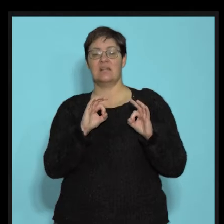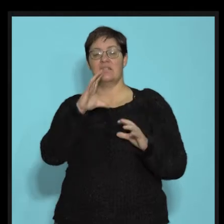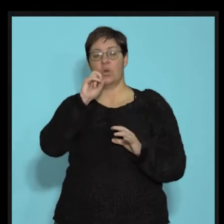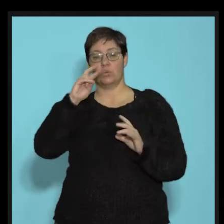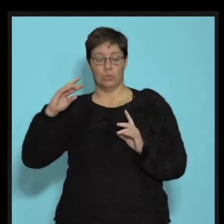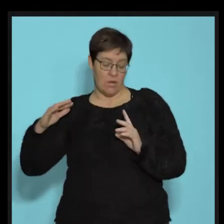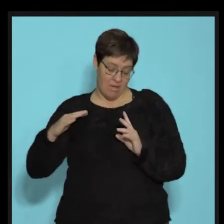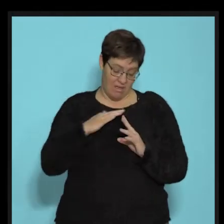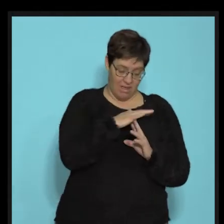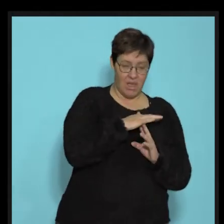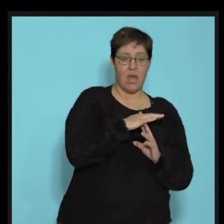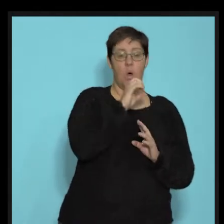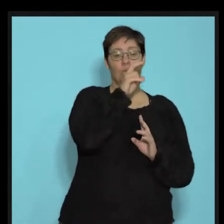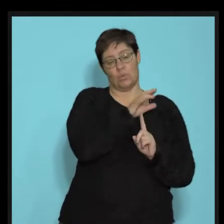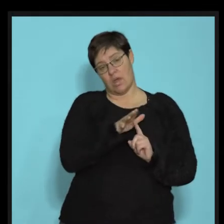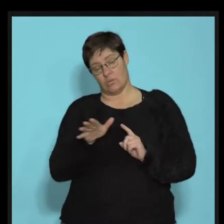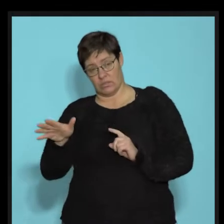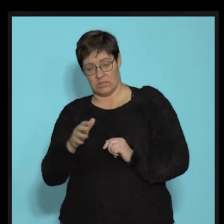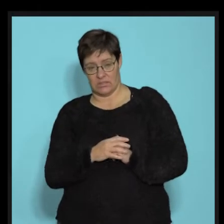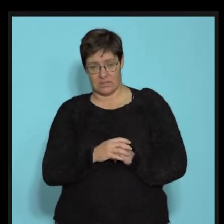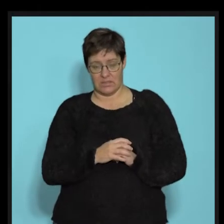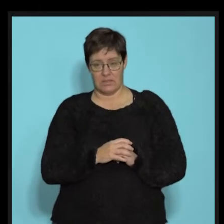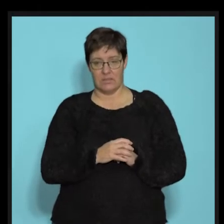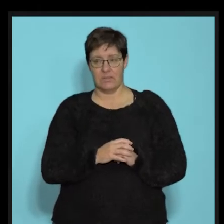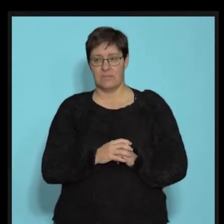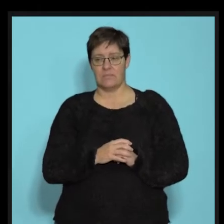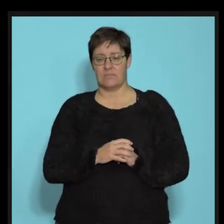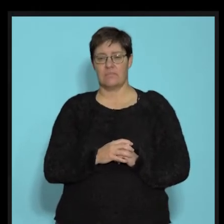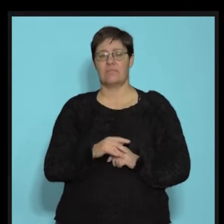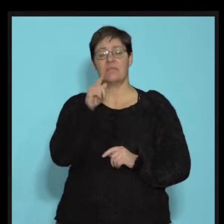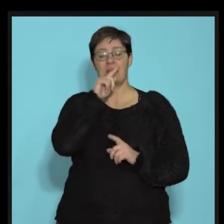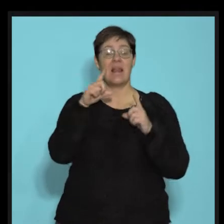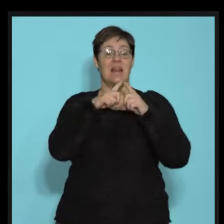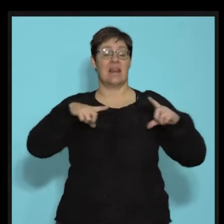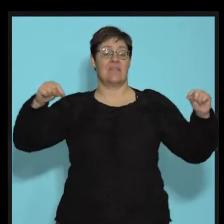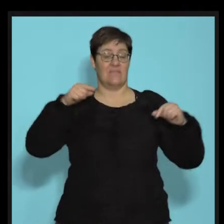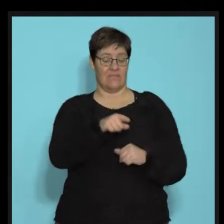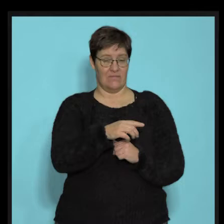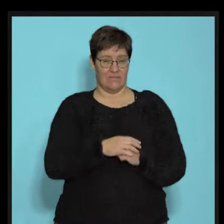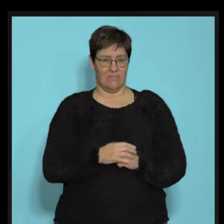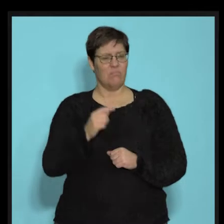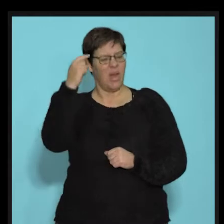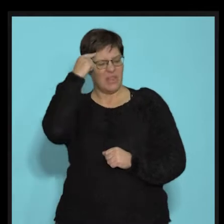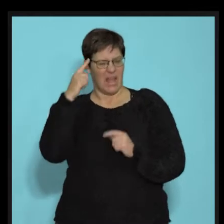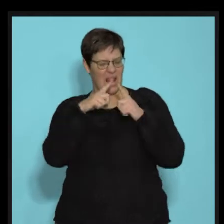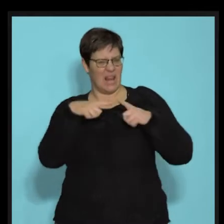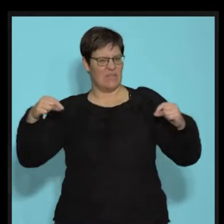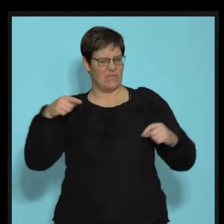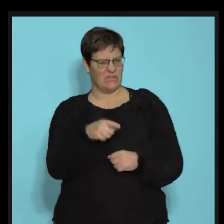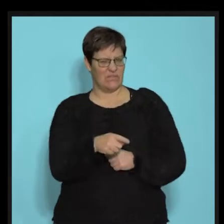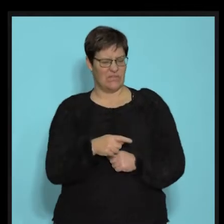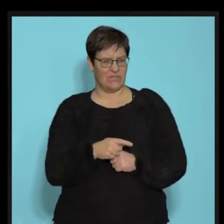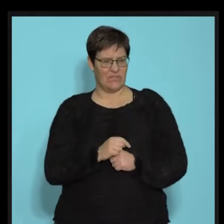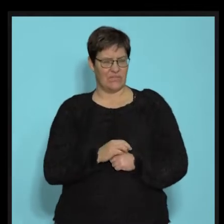plants can breathe. I'm going to go to this one. This is the leaf. So when I think of the leaf, how does